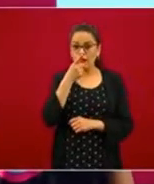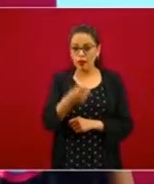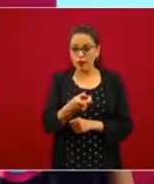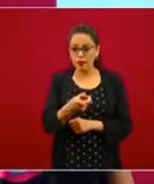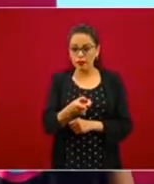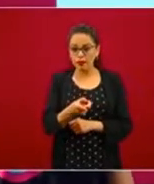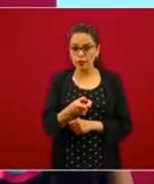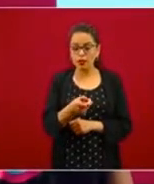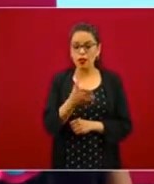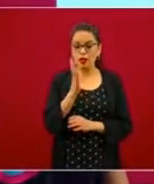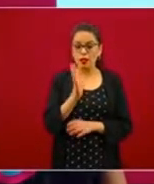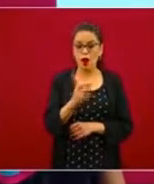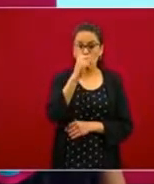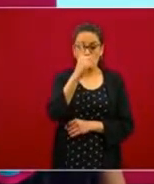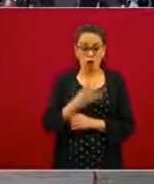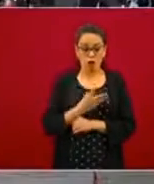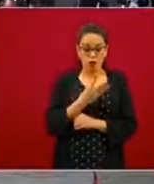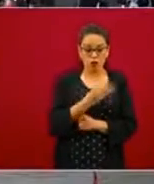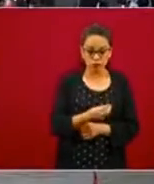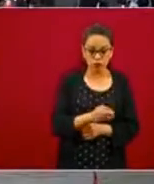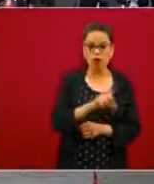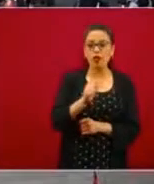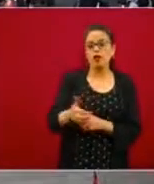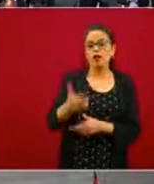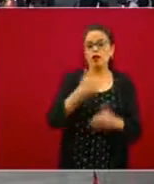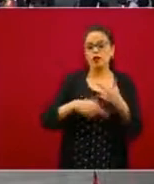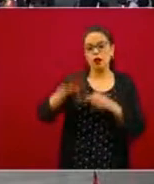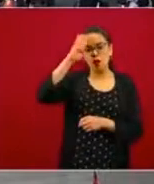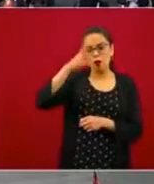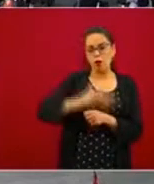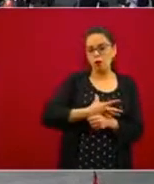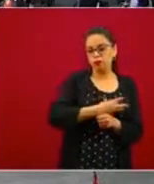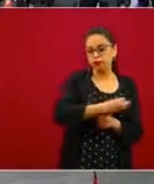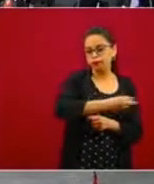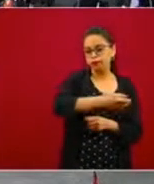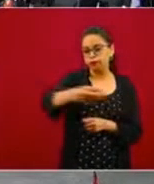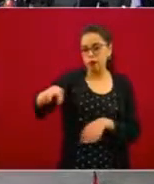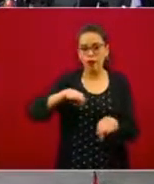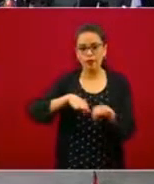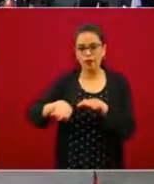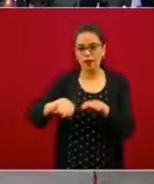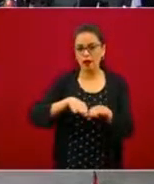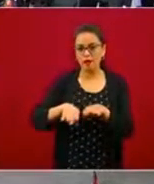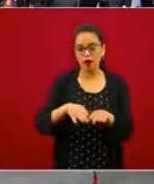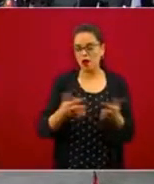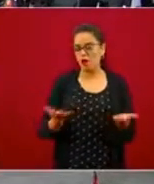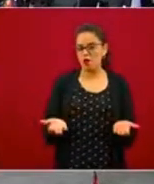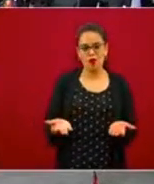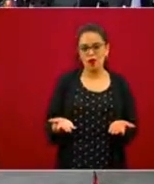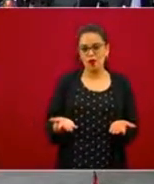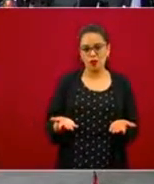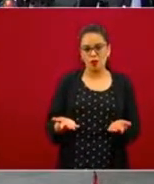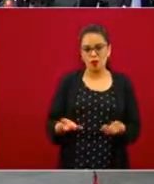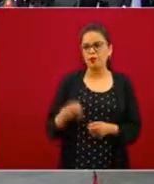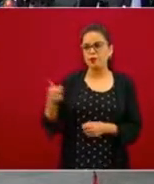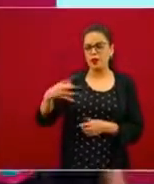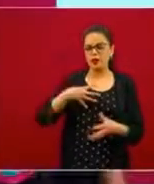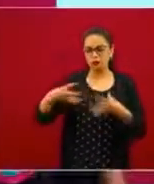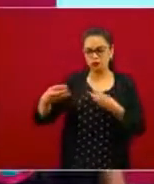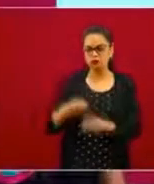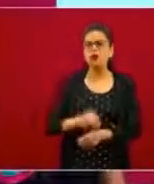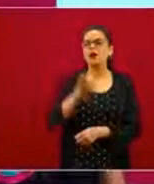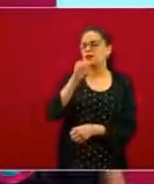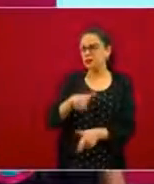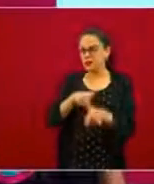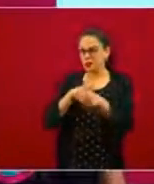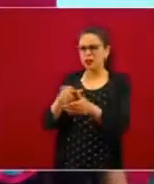mean contagio se convierte en un brote en un contagion centro de turning trabajo. into a new Contagios spread, outbreak van a in a seguir habiendo, va a workplace. haber Of course, there contagios, will be pero que el